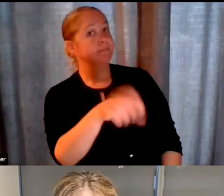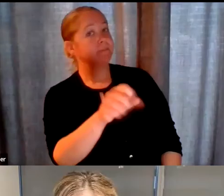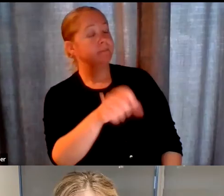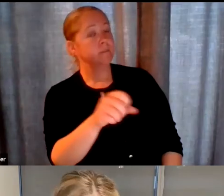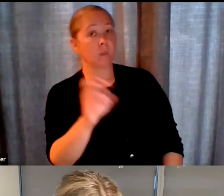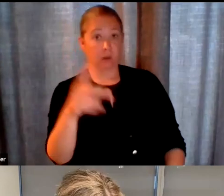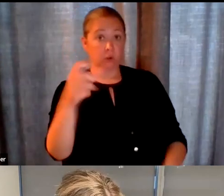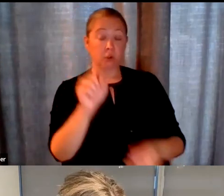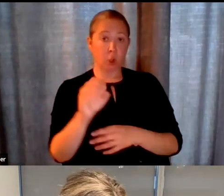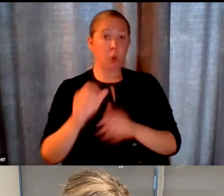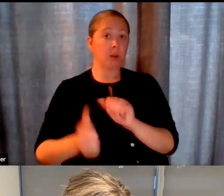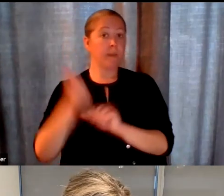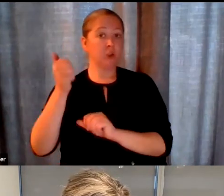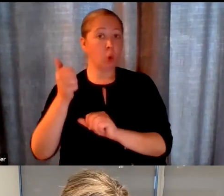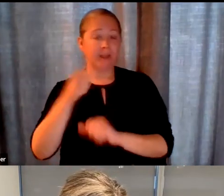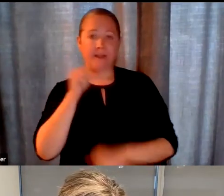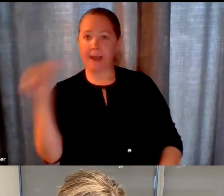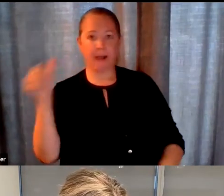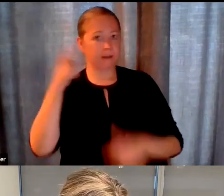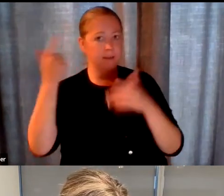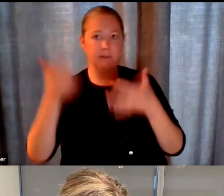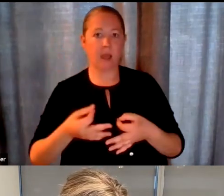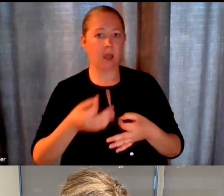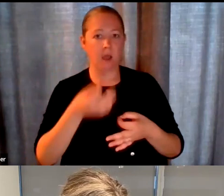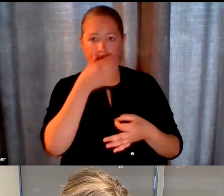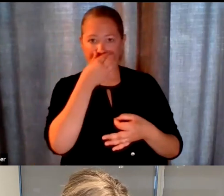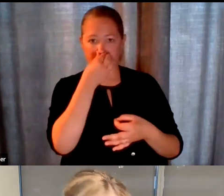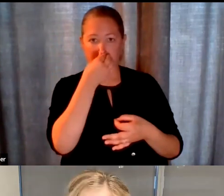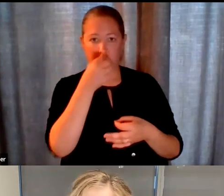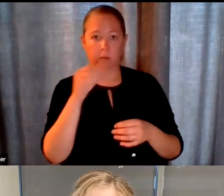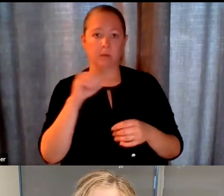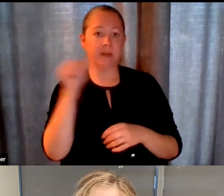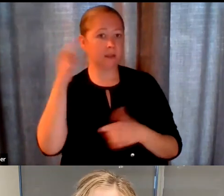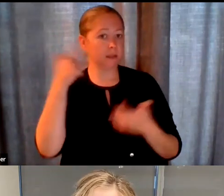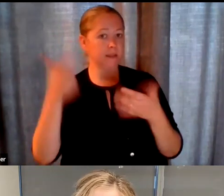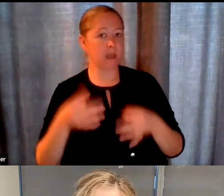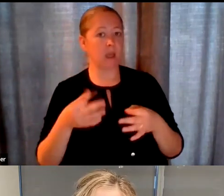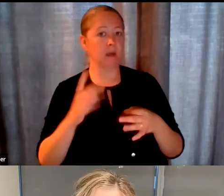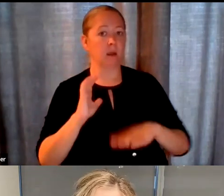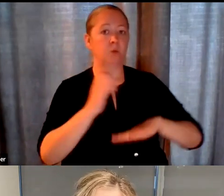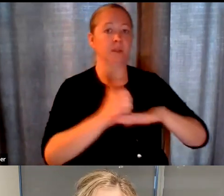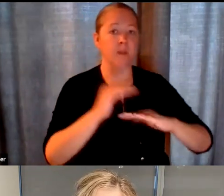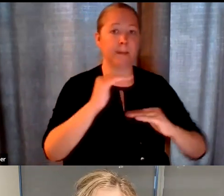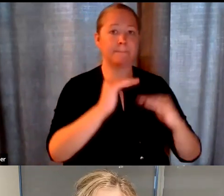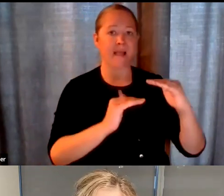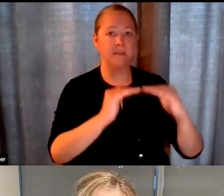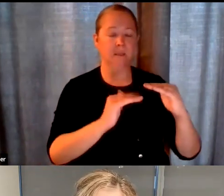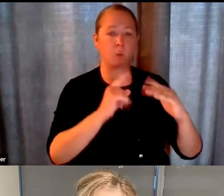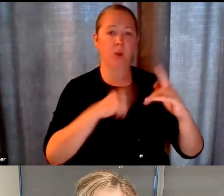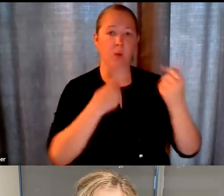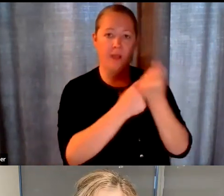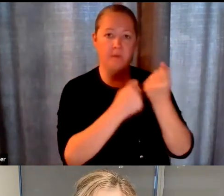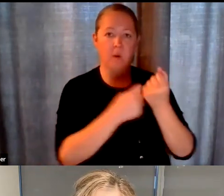the majority didn't decide explicitly whether to apply the balancing test that we advocated for, or whether to apply a